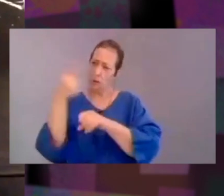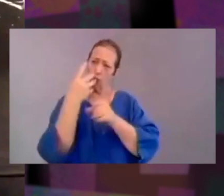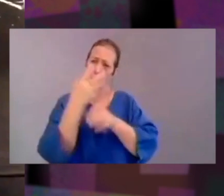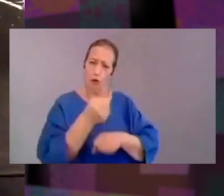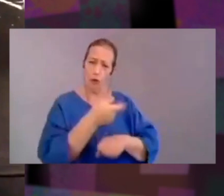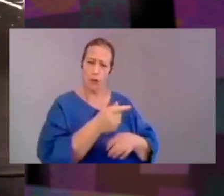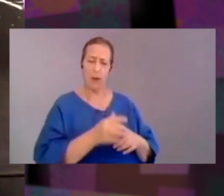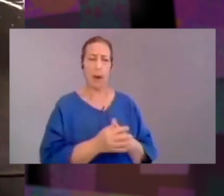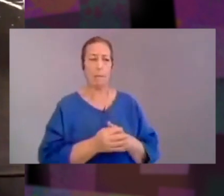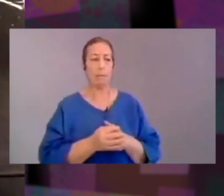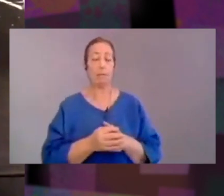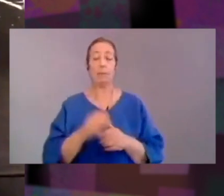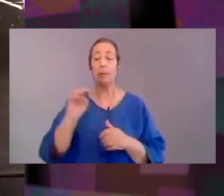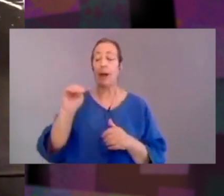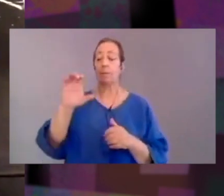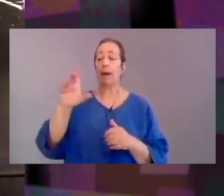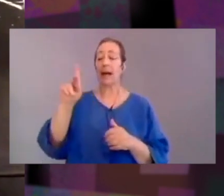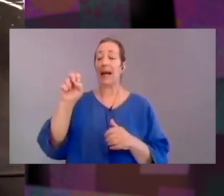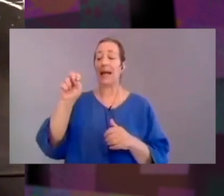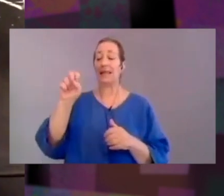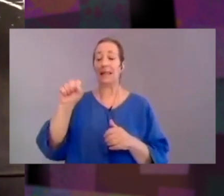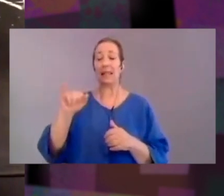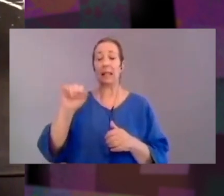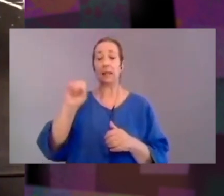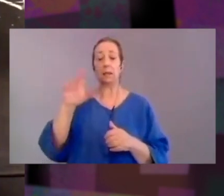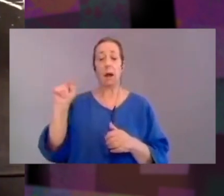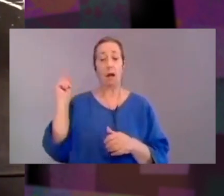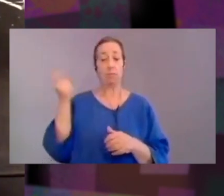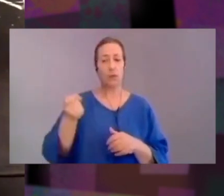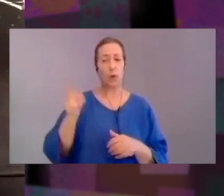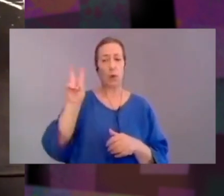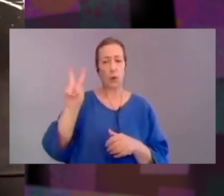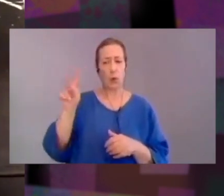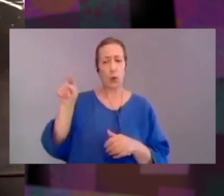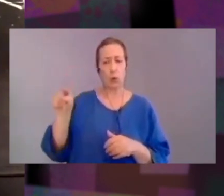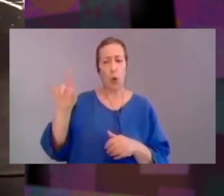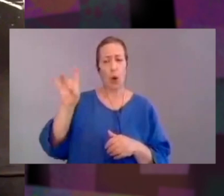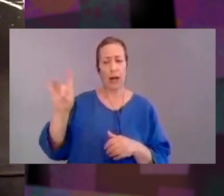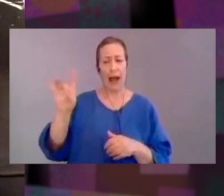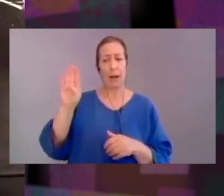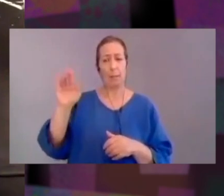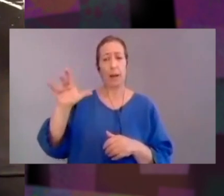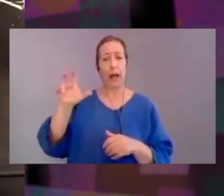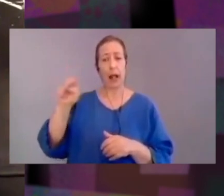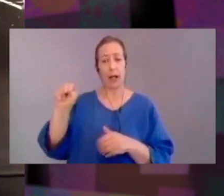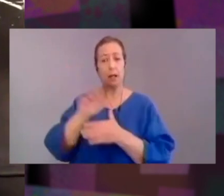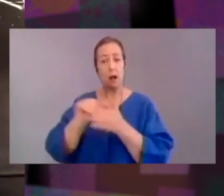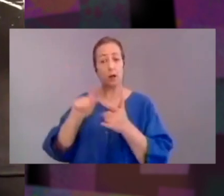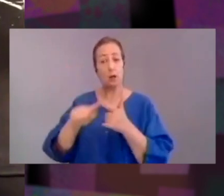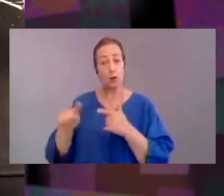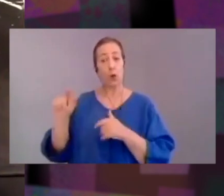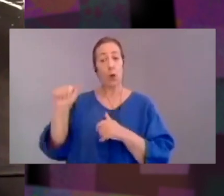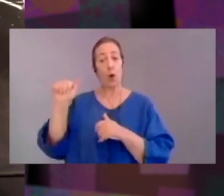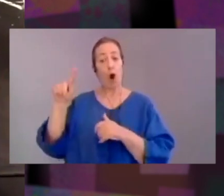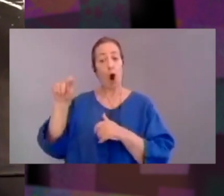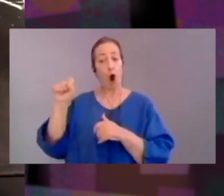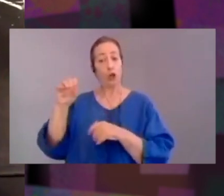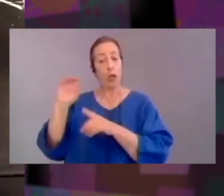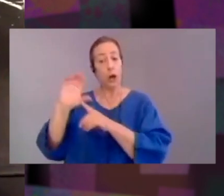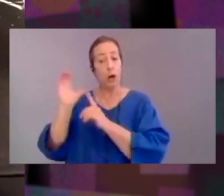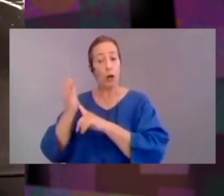June, $2.8 billion to arts and cultural organizations, underscored this